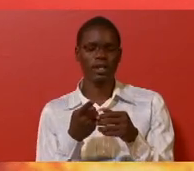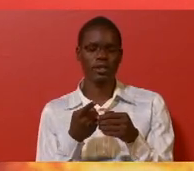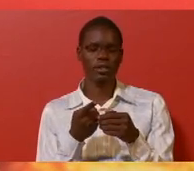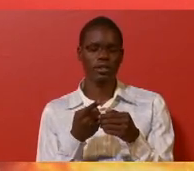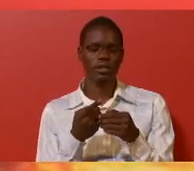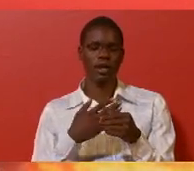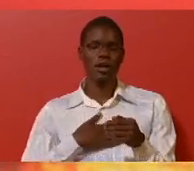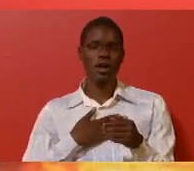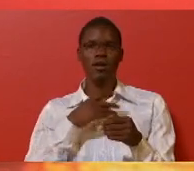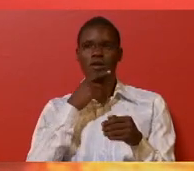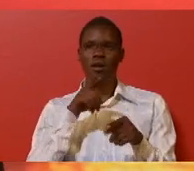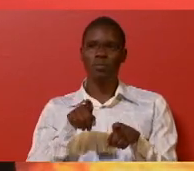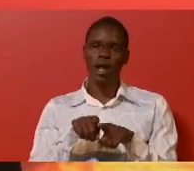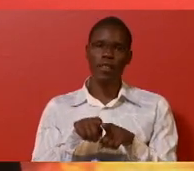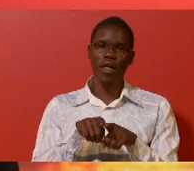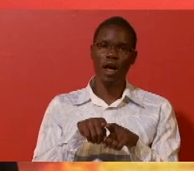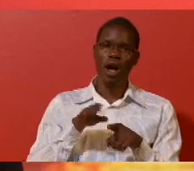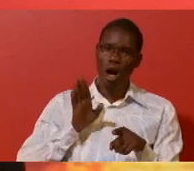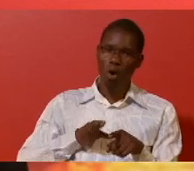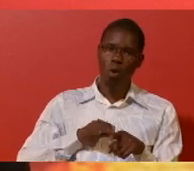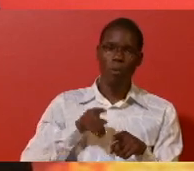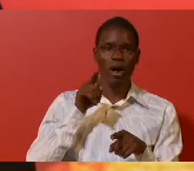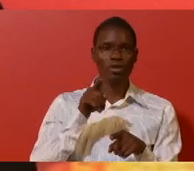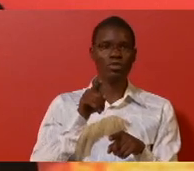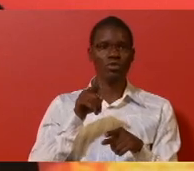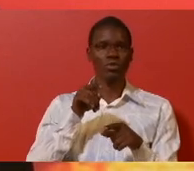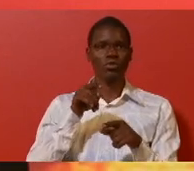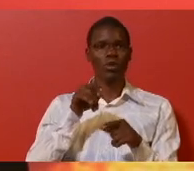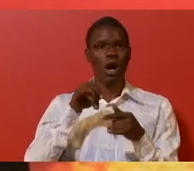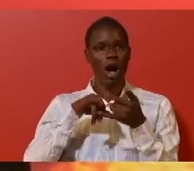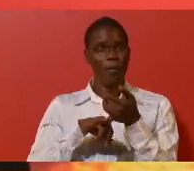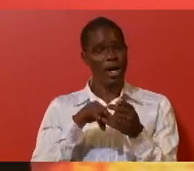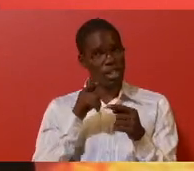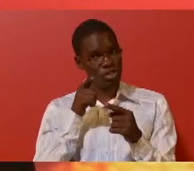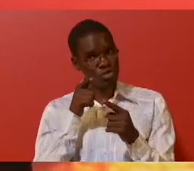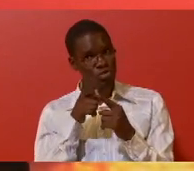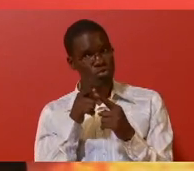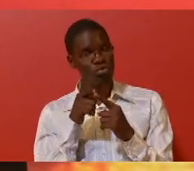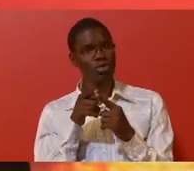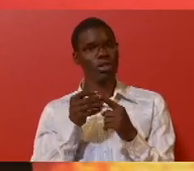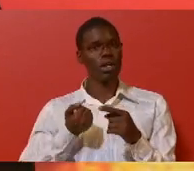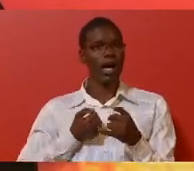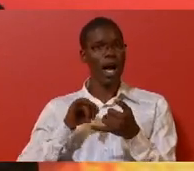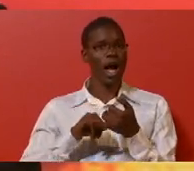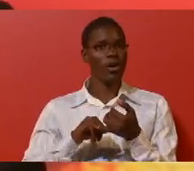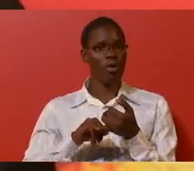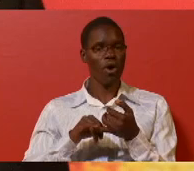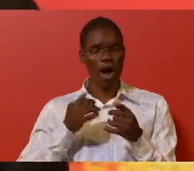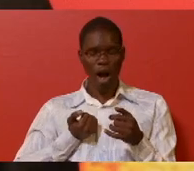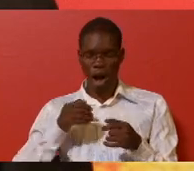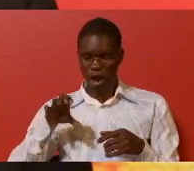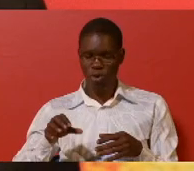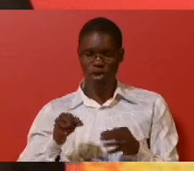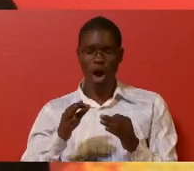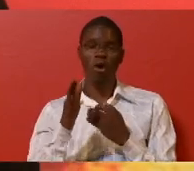My brother, the woman you're married to, she's a daughter of God. She's a daughter of God. And their